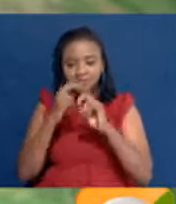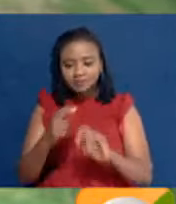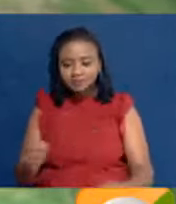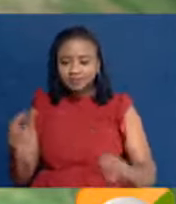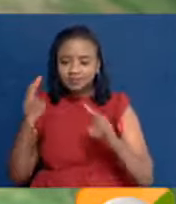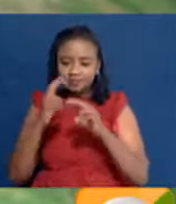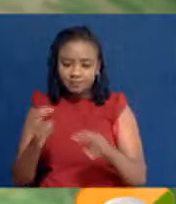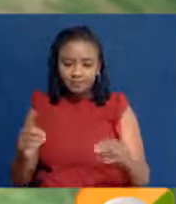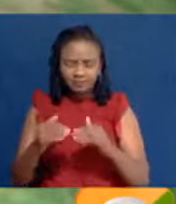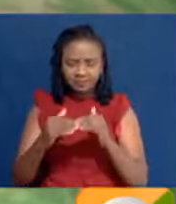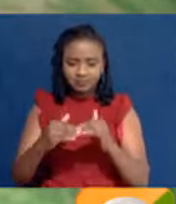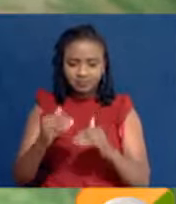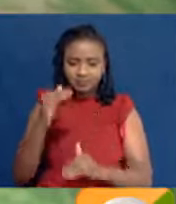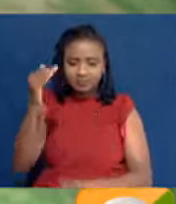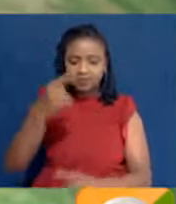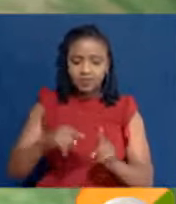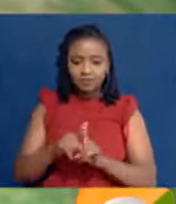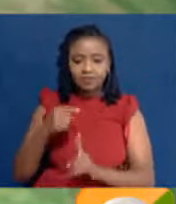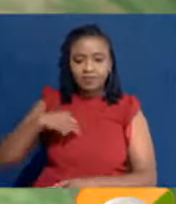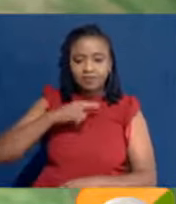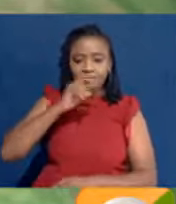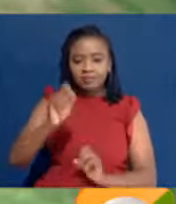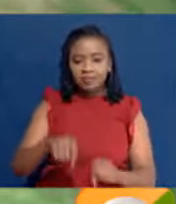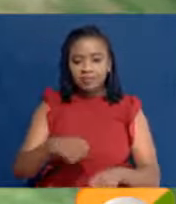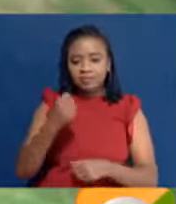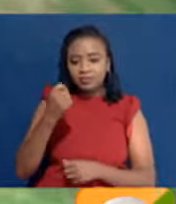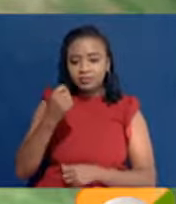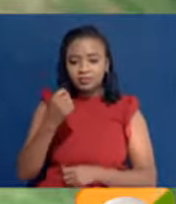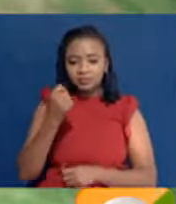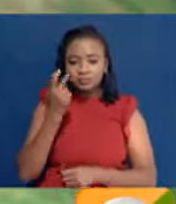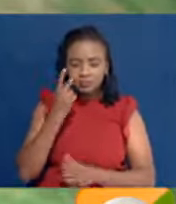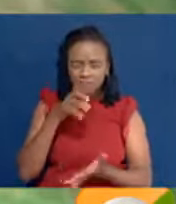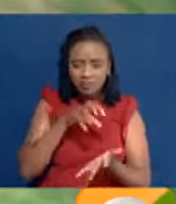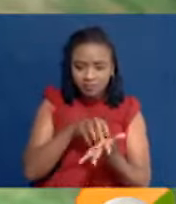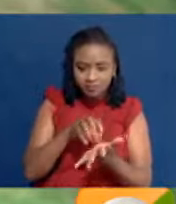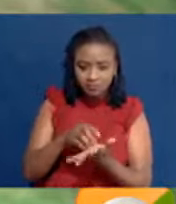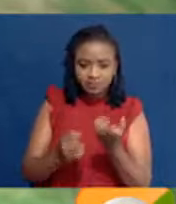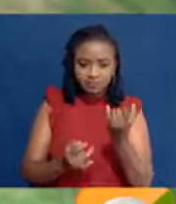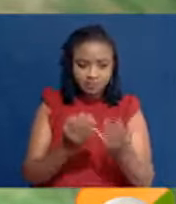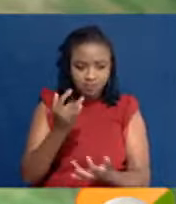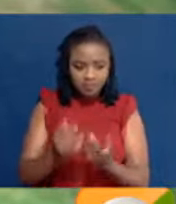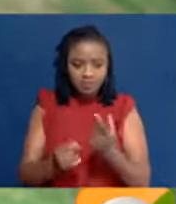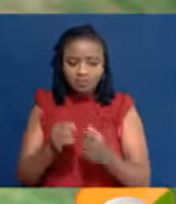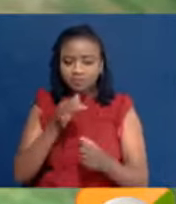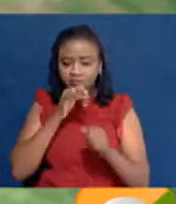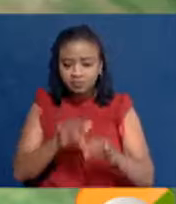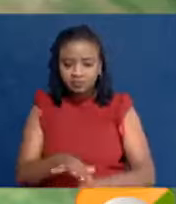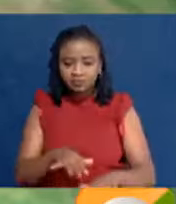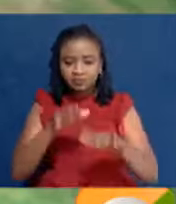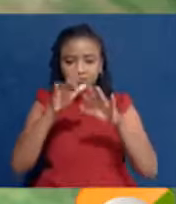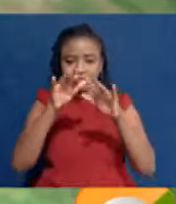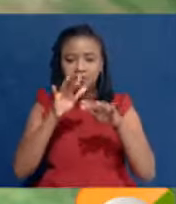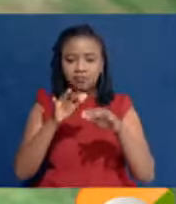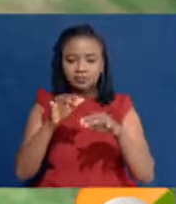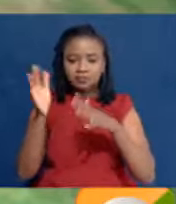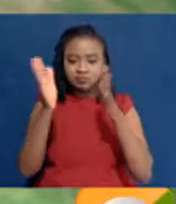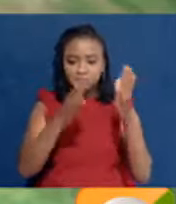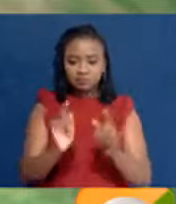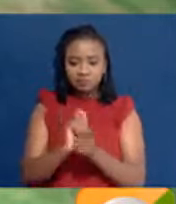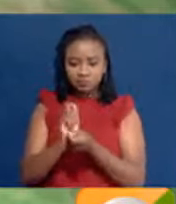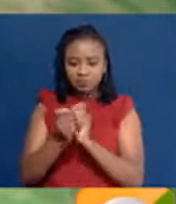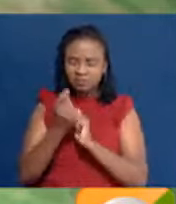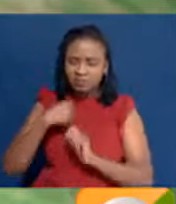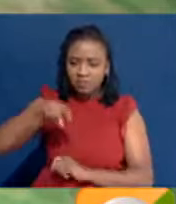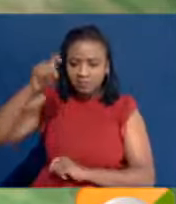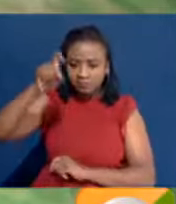We know that we can now attribute situations, fires and droughts and floods to climate change. We have got to